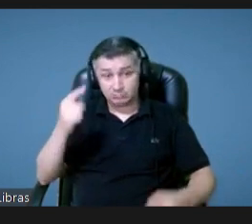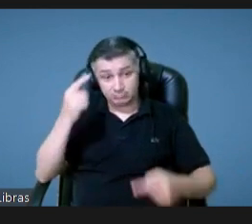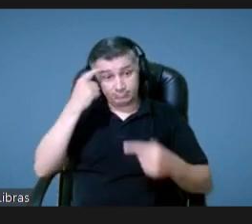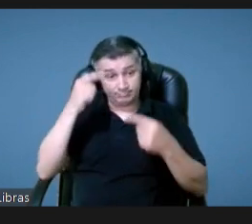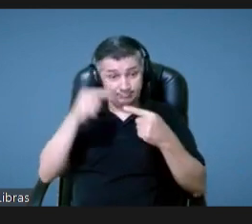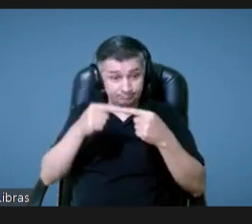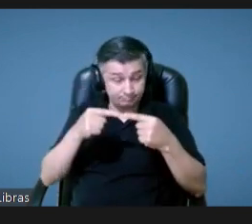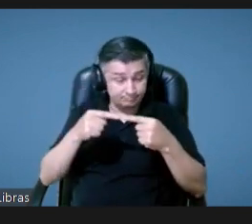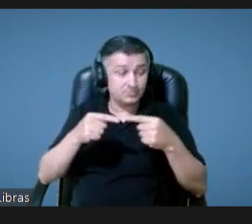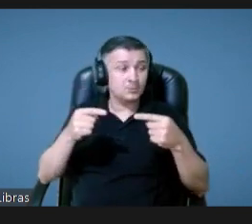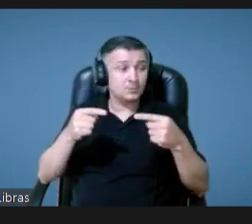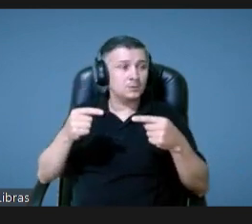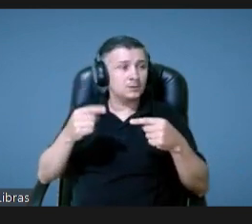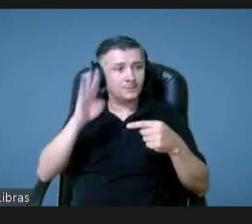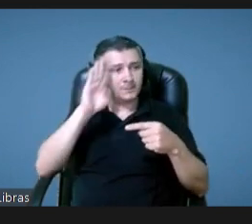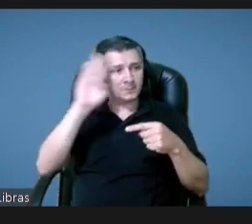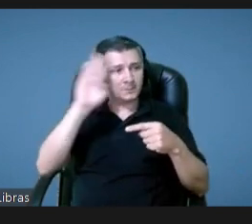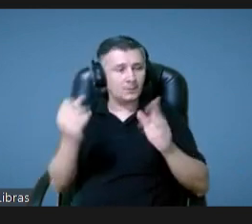operate in our malls